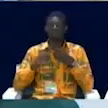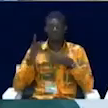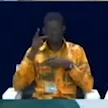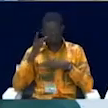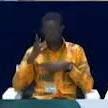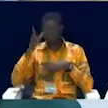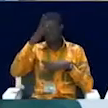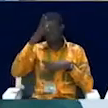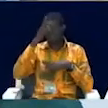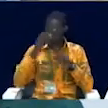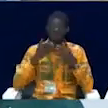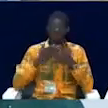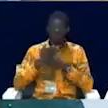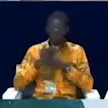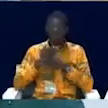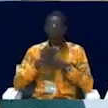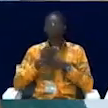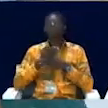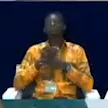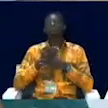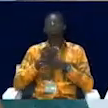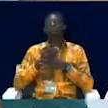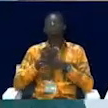Daddy through